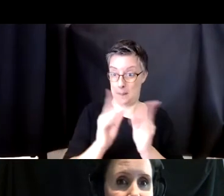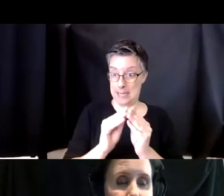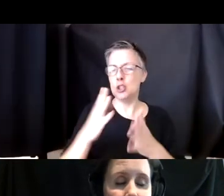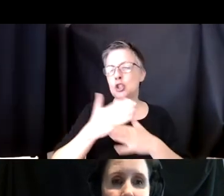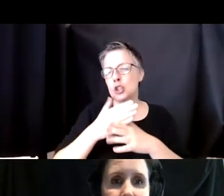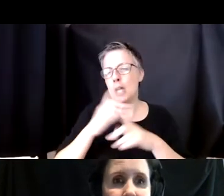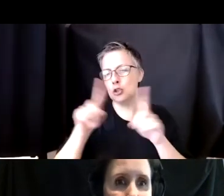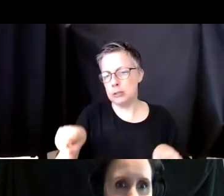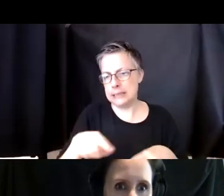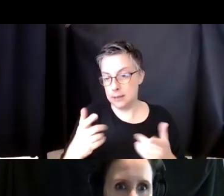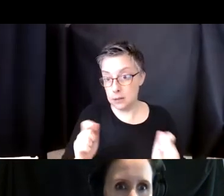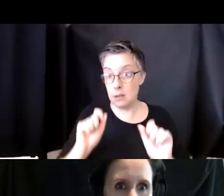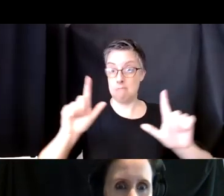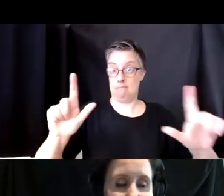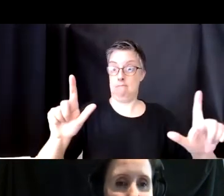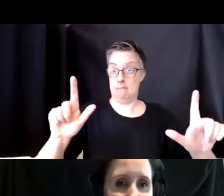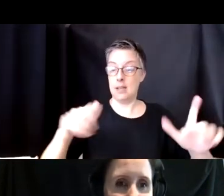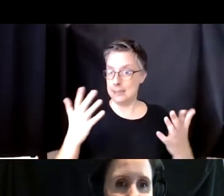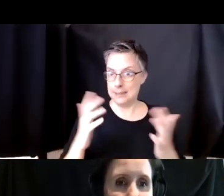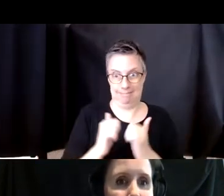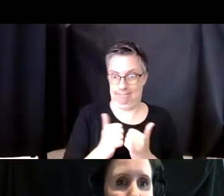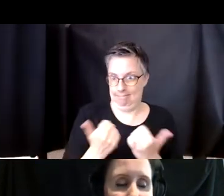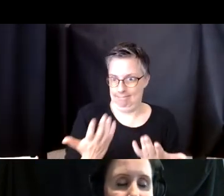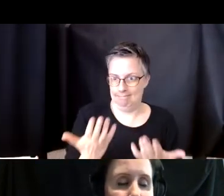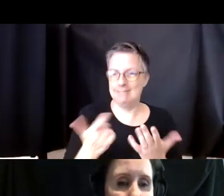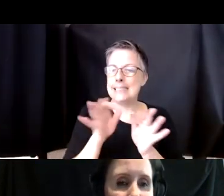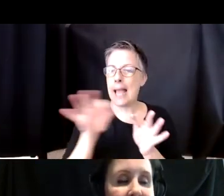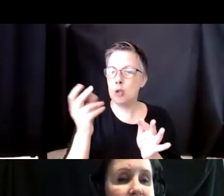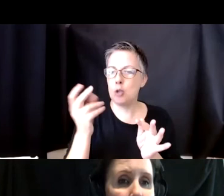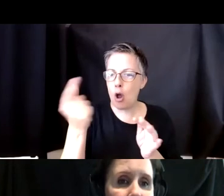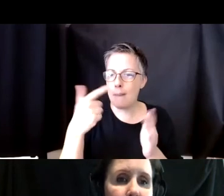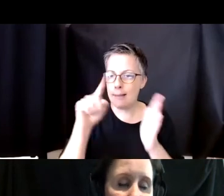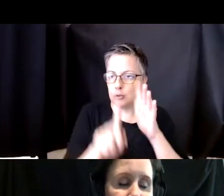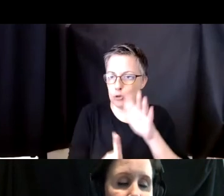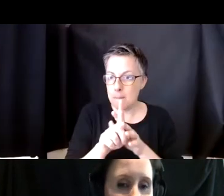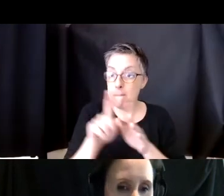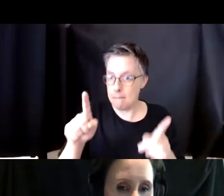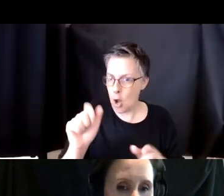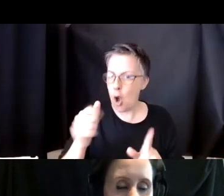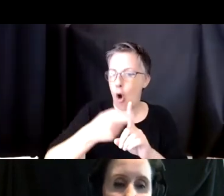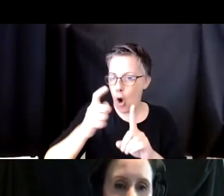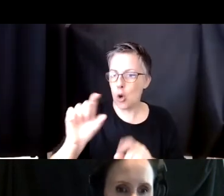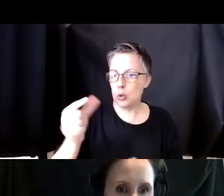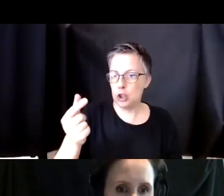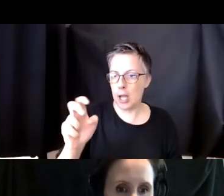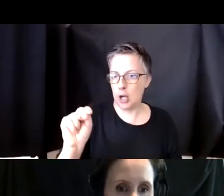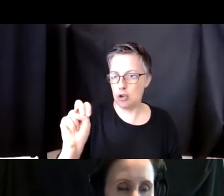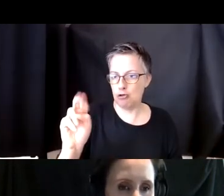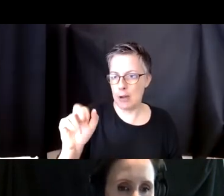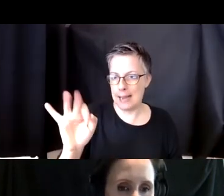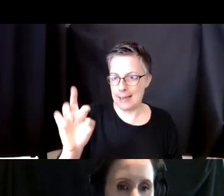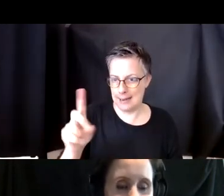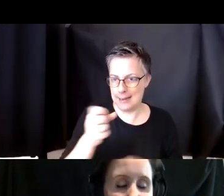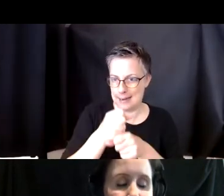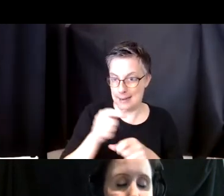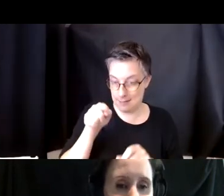screen, somehow the caption automatically come on. It's an auto-generated caption. And as you can see in this